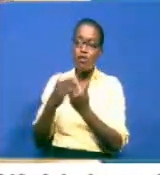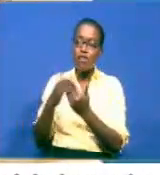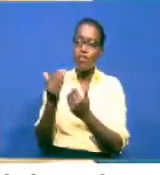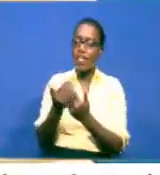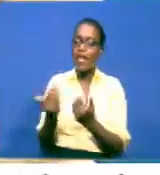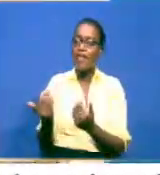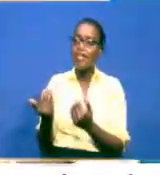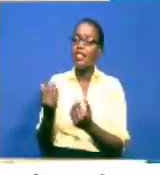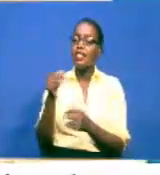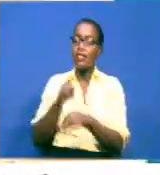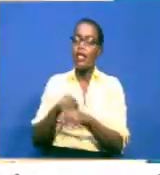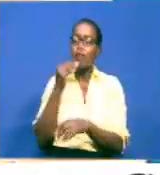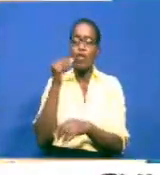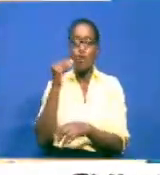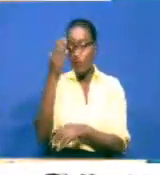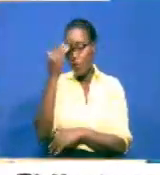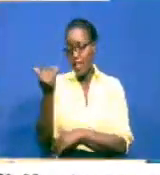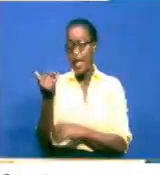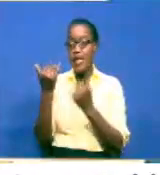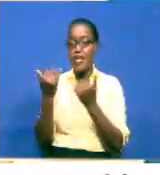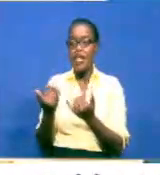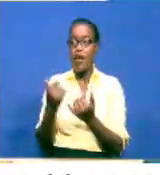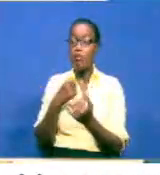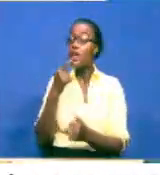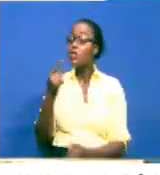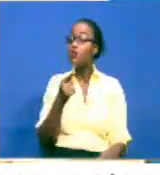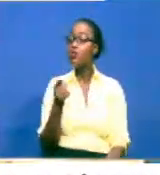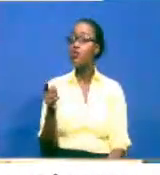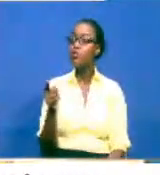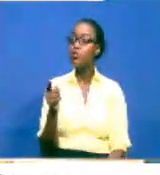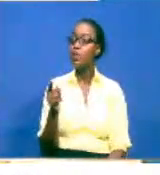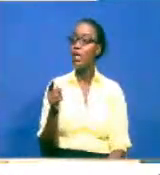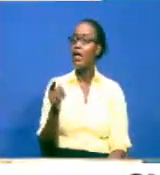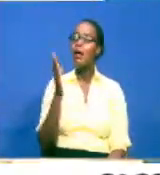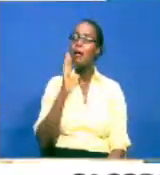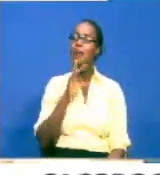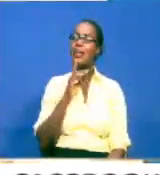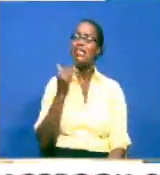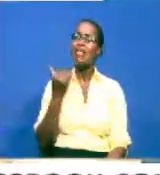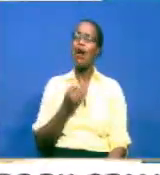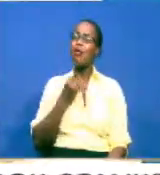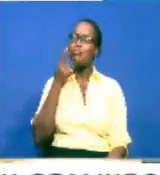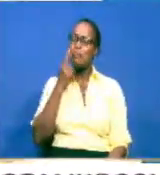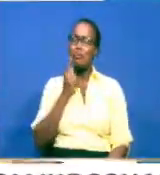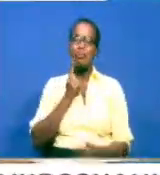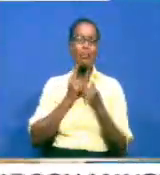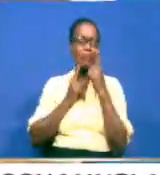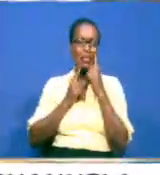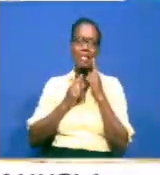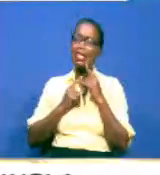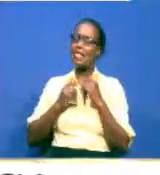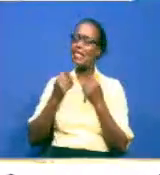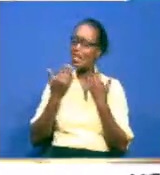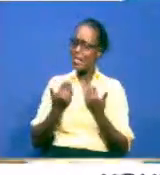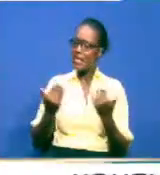at home. Because right now, I can assure you, Dennis, there are so many parents who are crying. You know, they have children with disabilities. They don't know how to